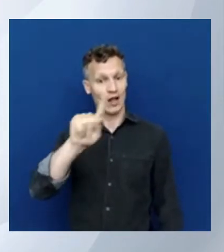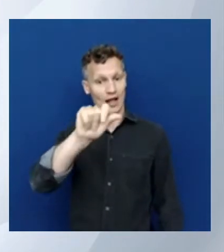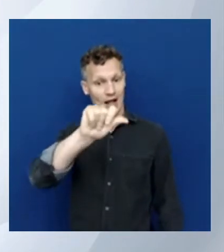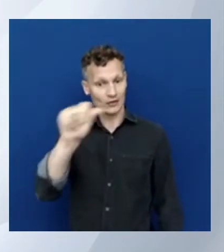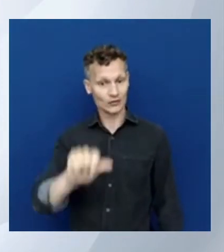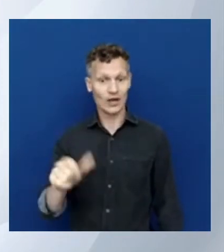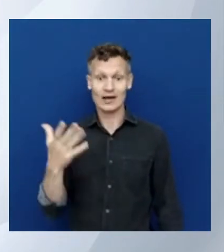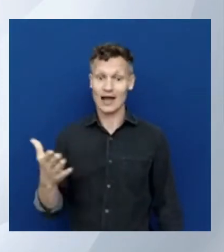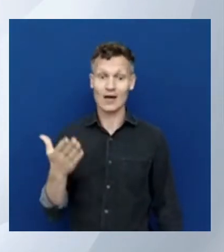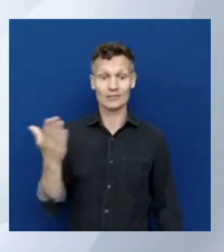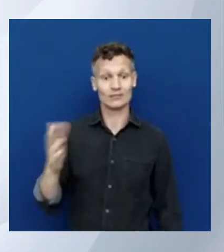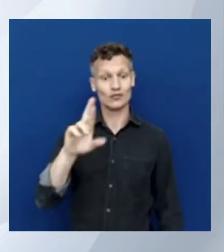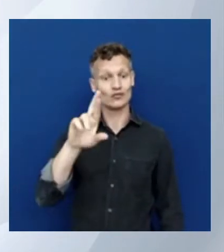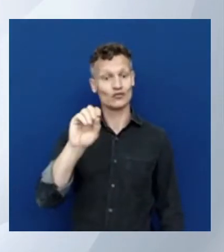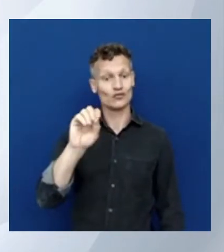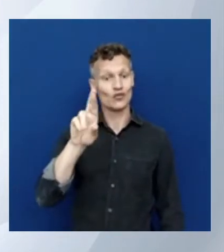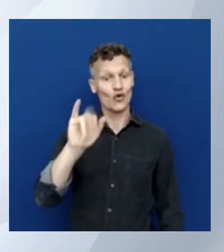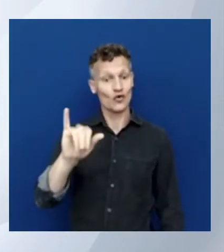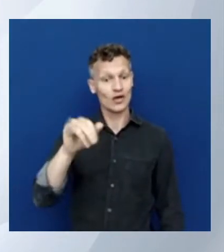Rory.